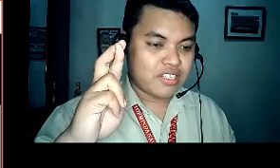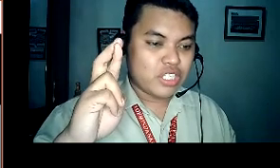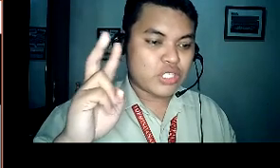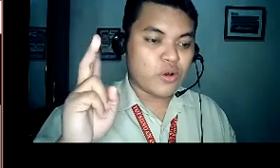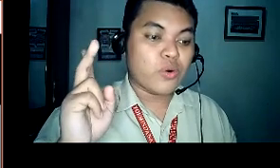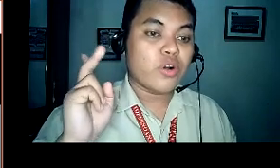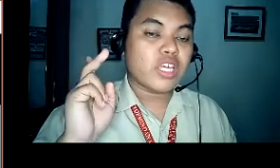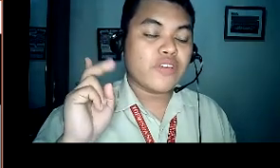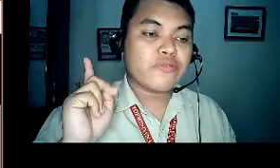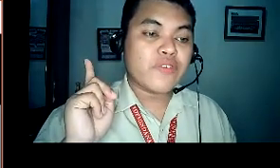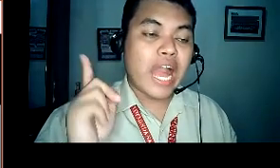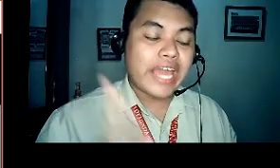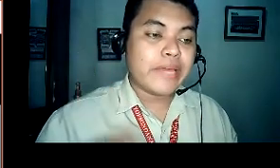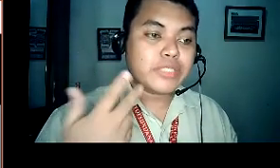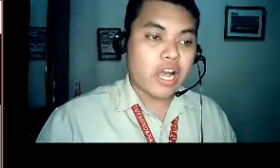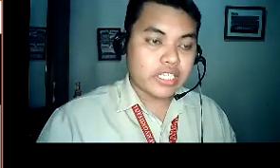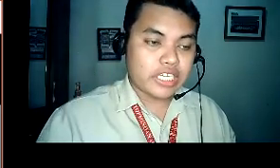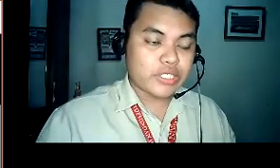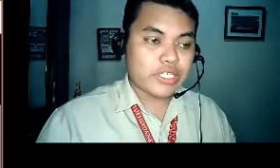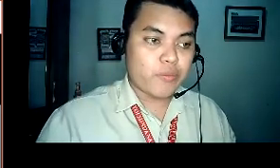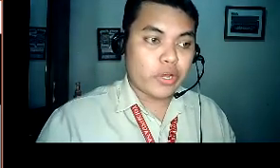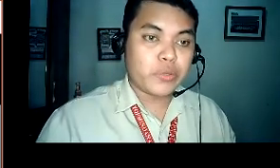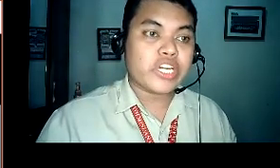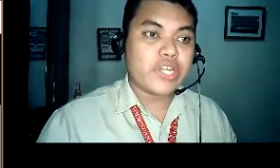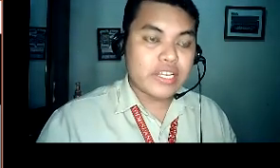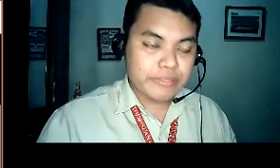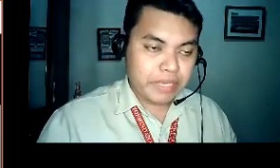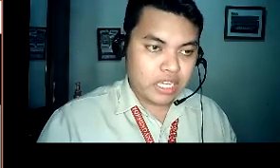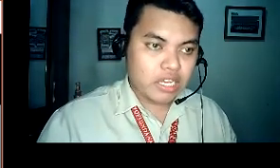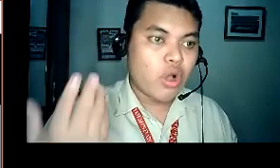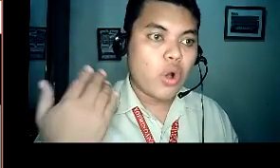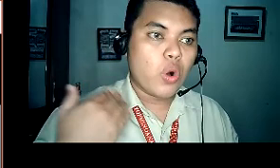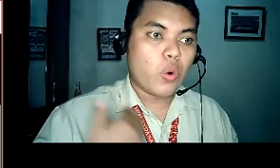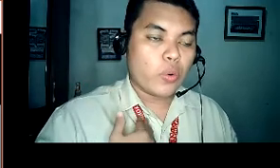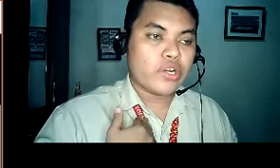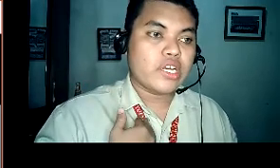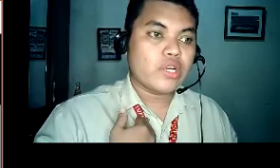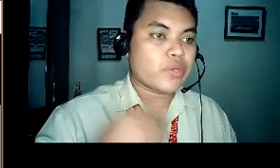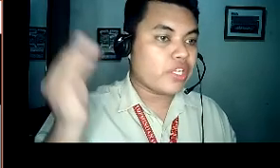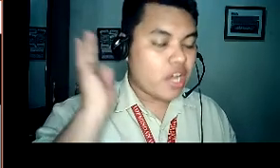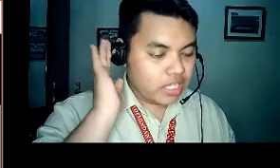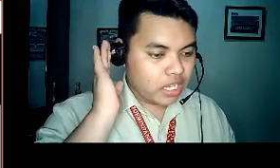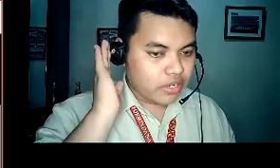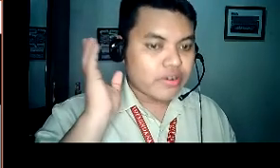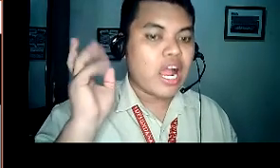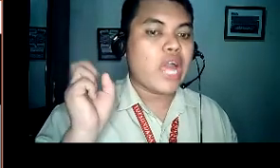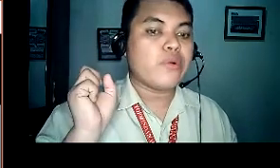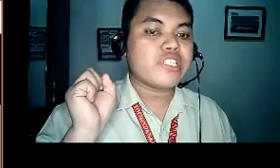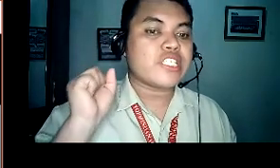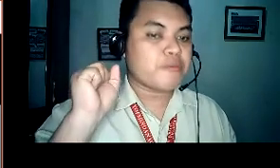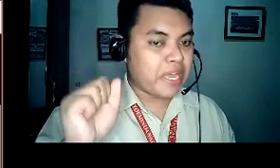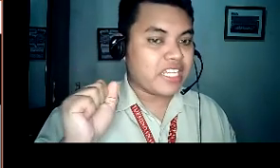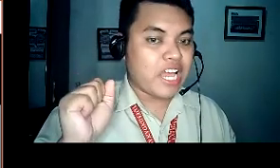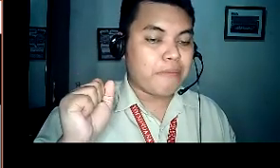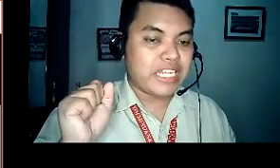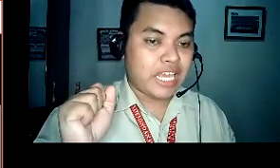R. So if I am talking to someone who cannot speak or who cannot hear, I will